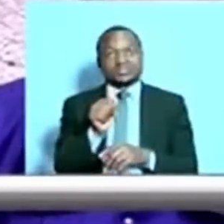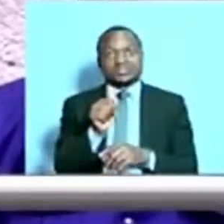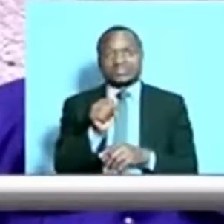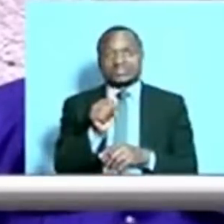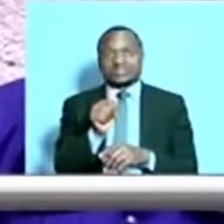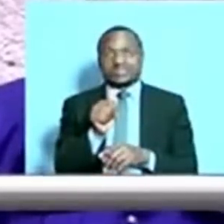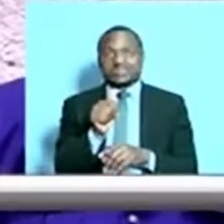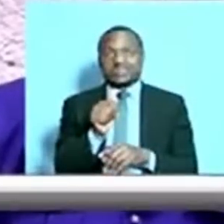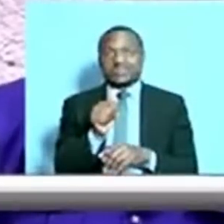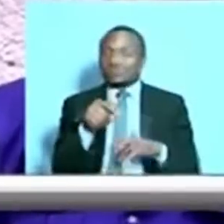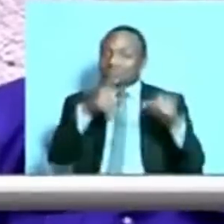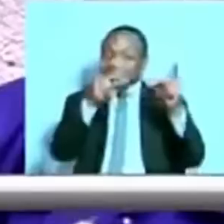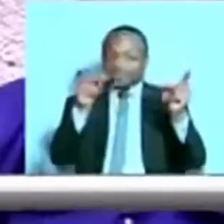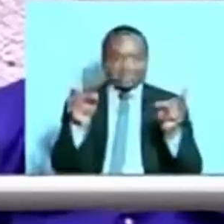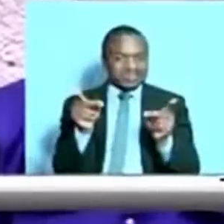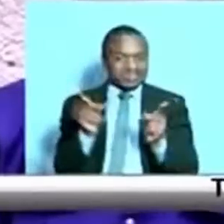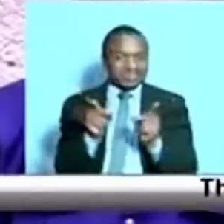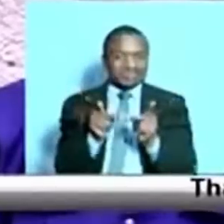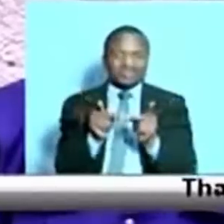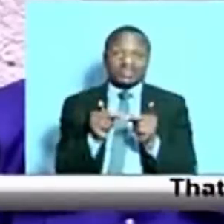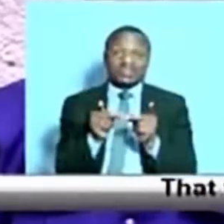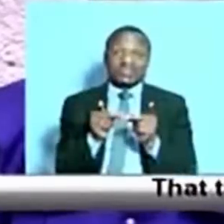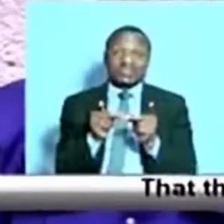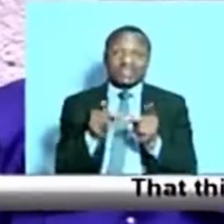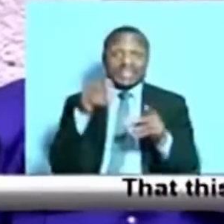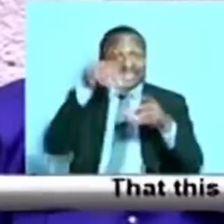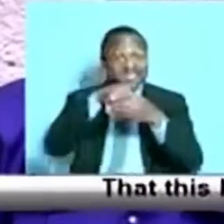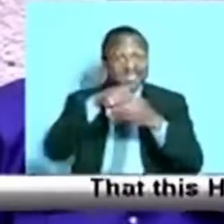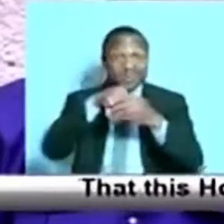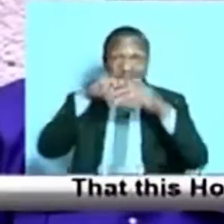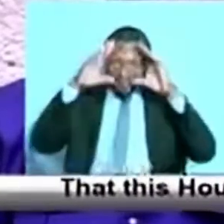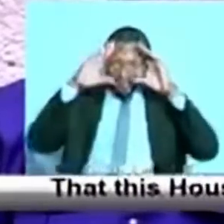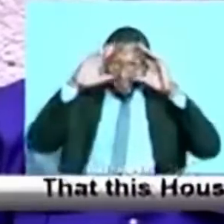is what I followed. It's in the presidential speech.